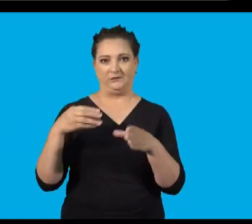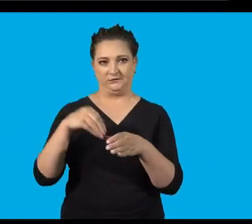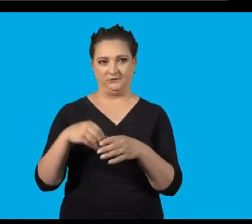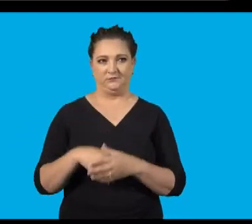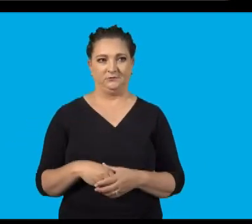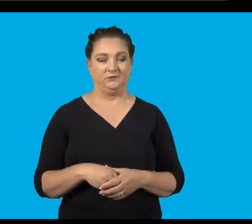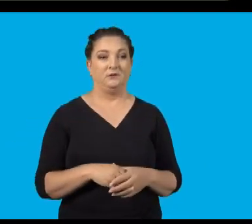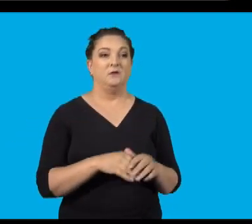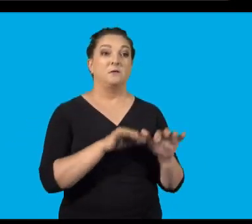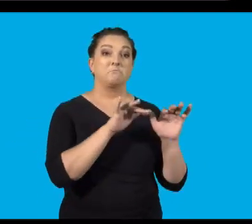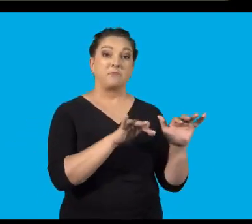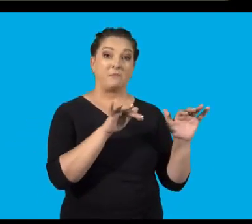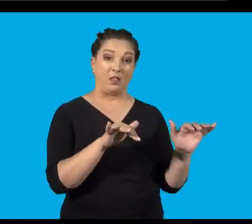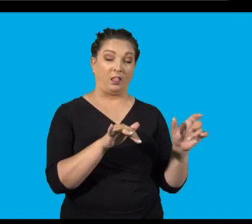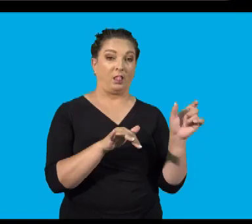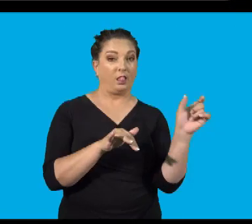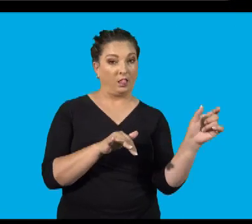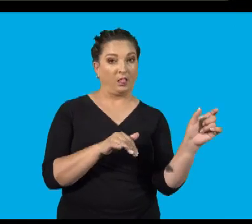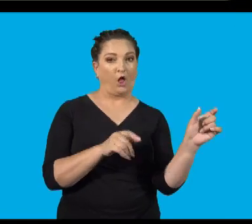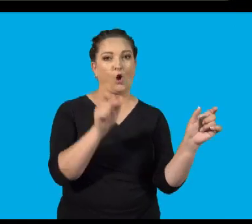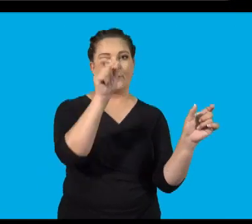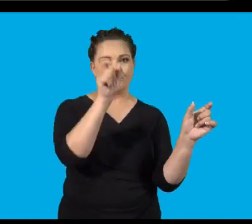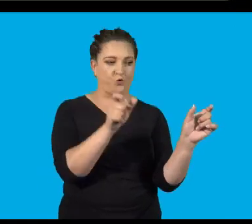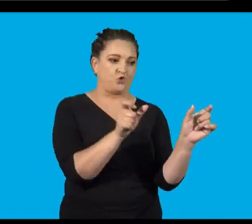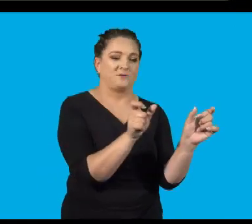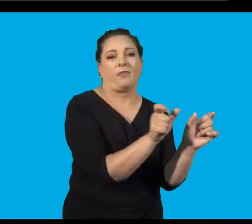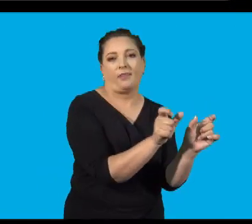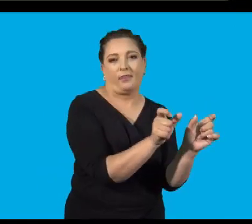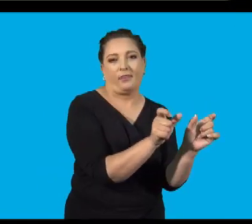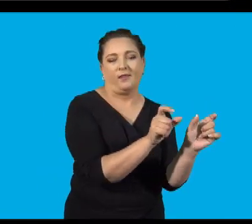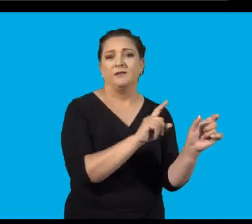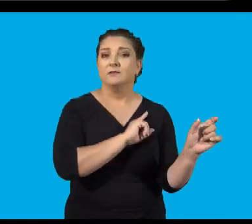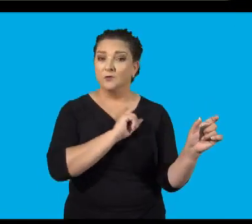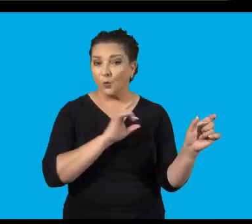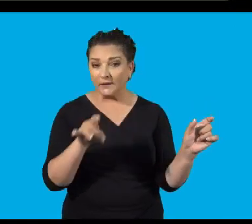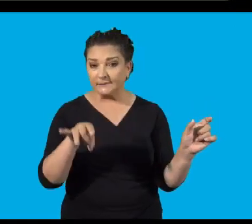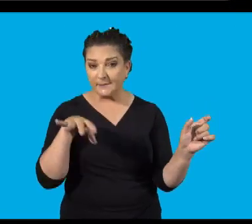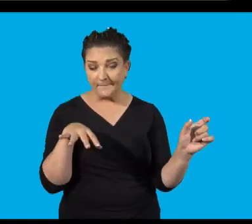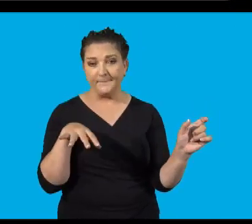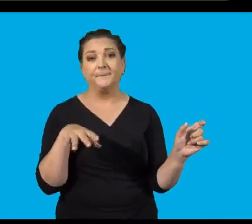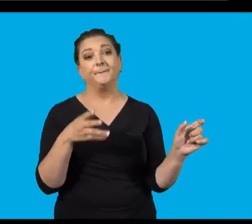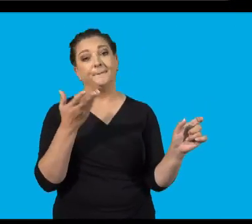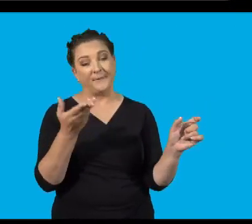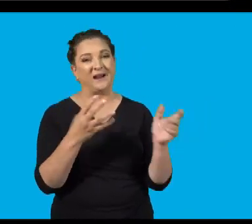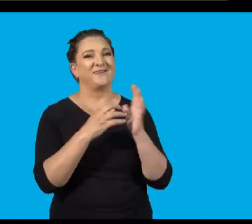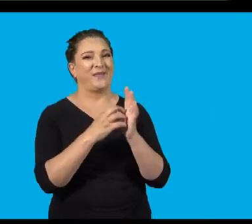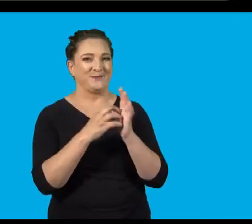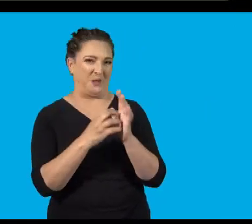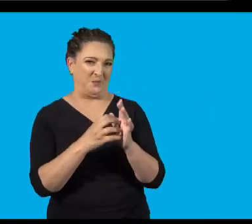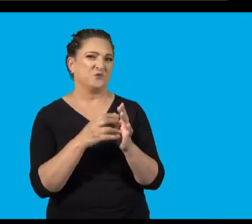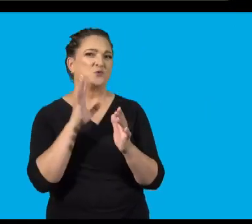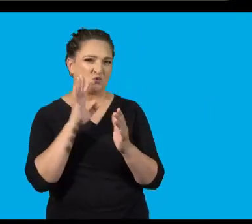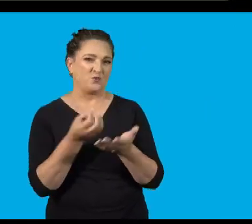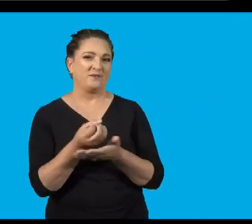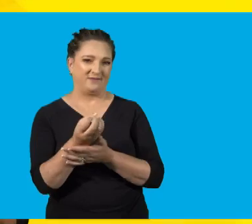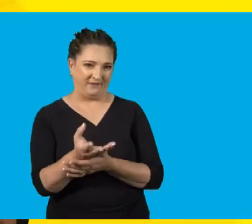People, person, all right? So I want you to see in examination settings, this is the kind of